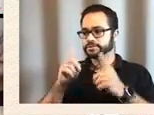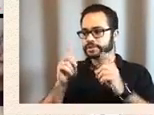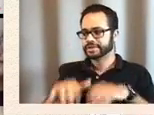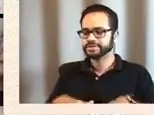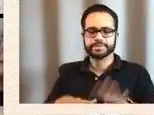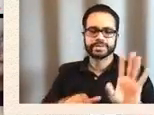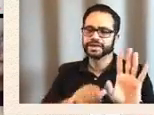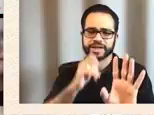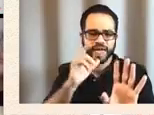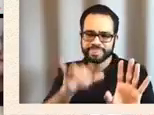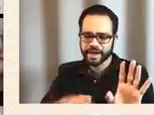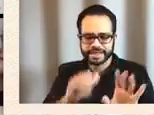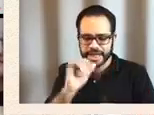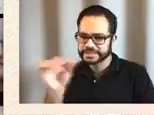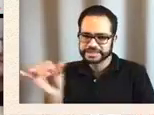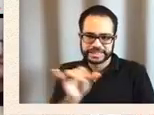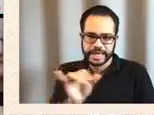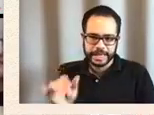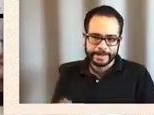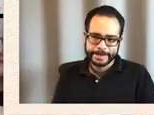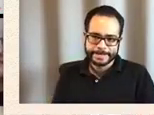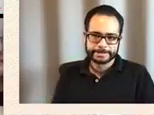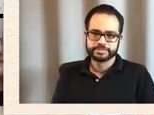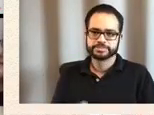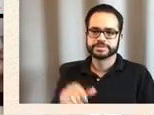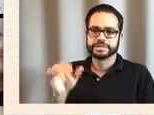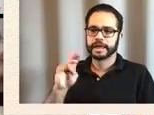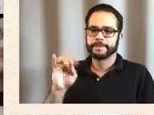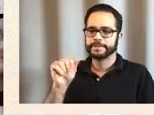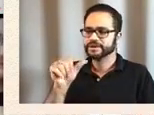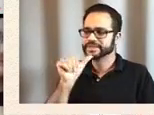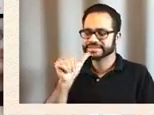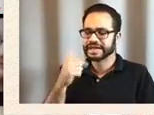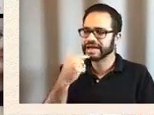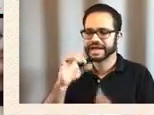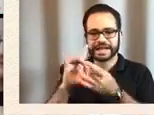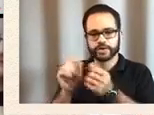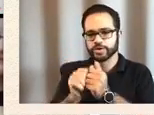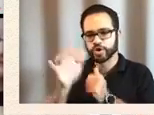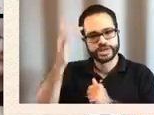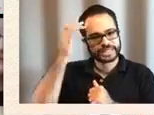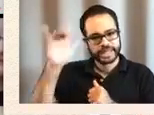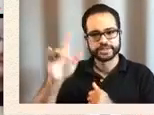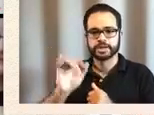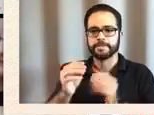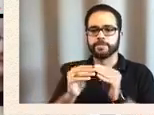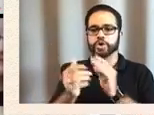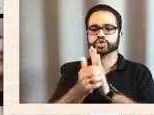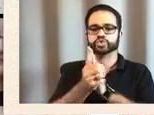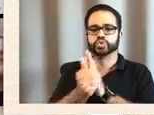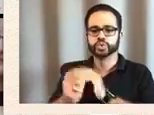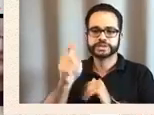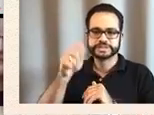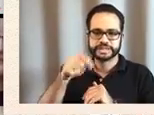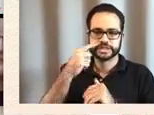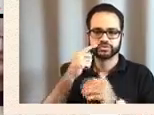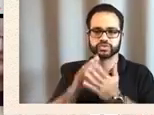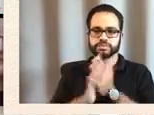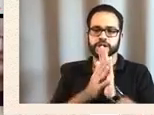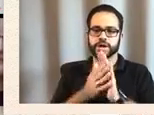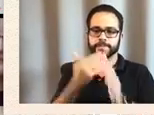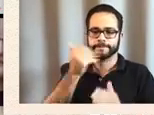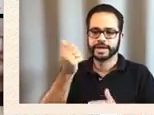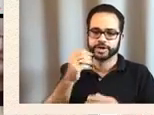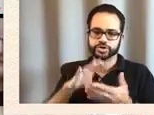not similar. Like Mira said, it's not connected to your intelligence. It's really tools that are needed to make you a better student. And